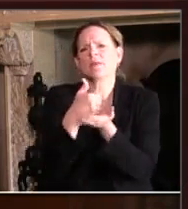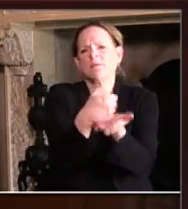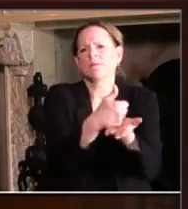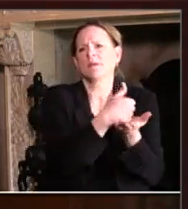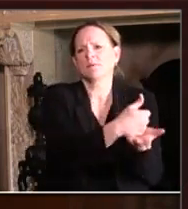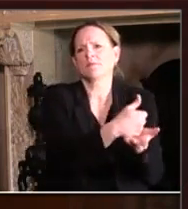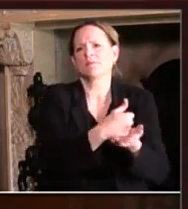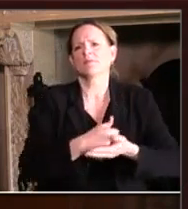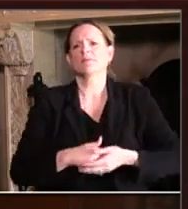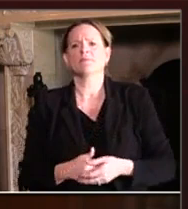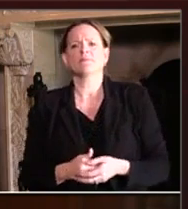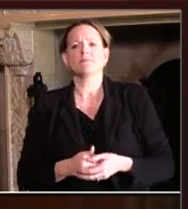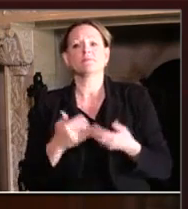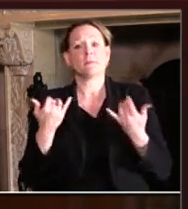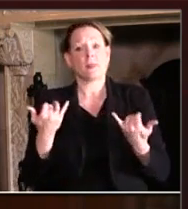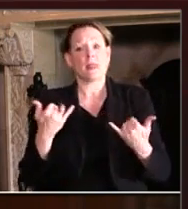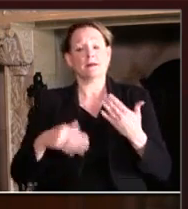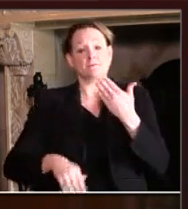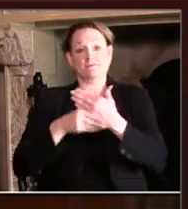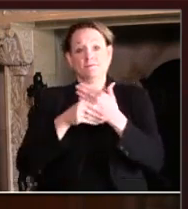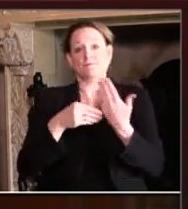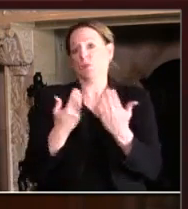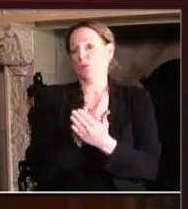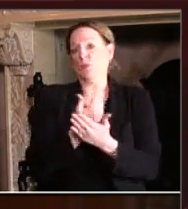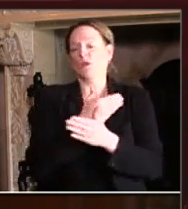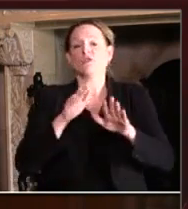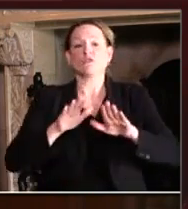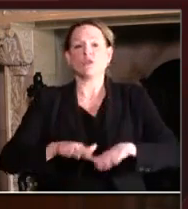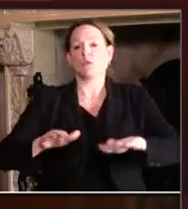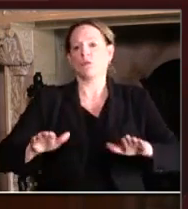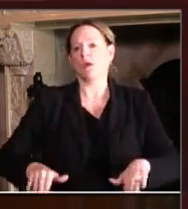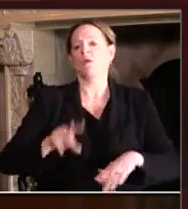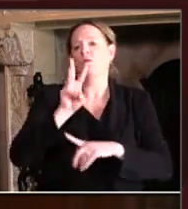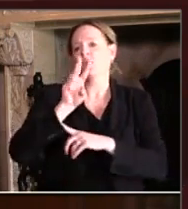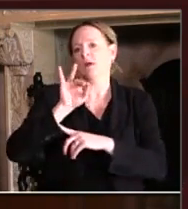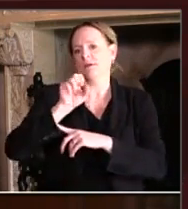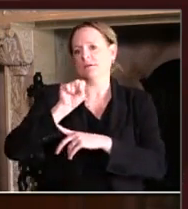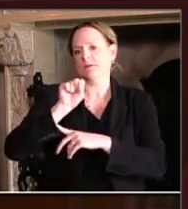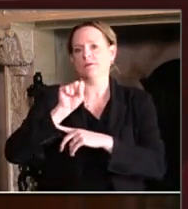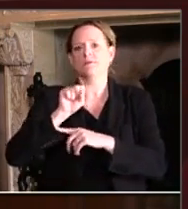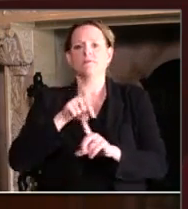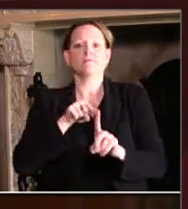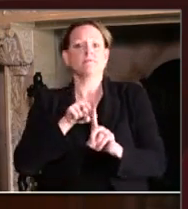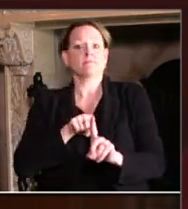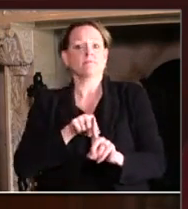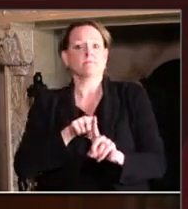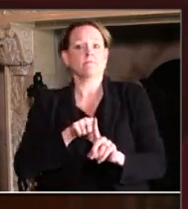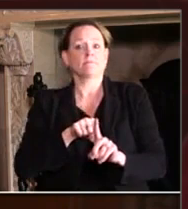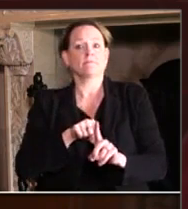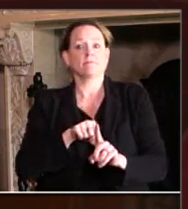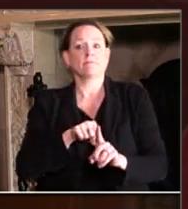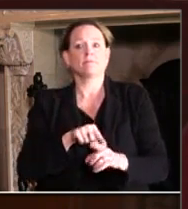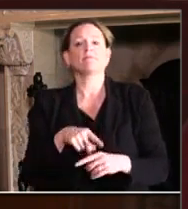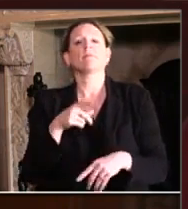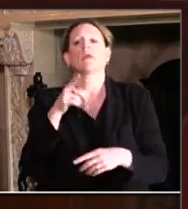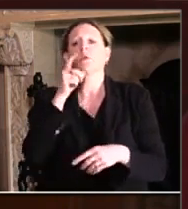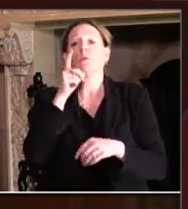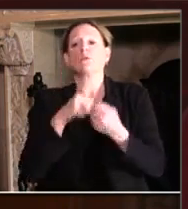that has been enabled by the foundation of a good corporate citizen, United Health Group. The United